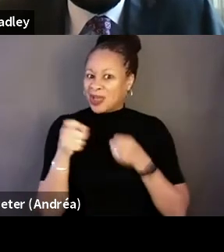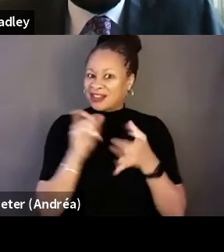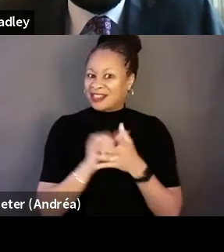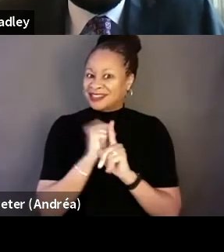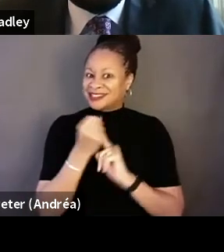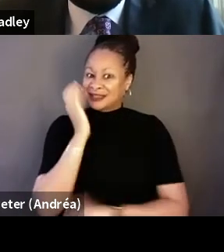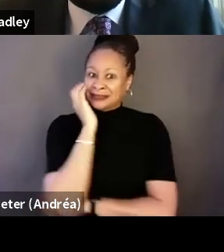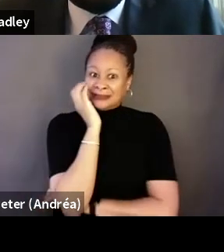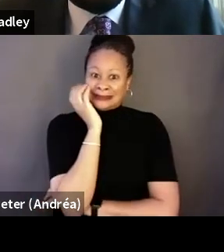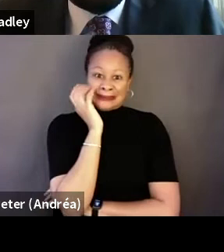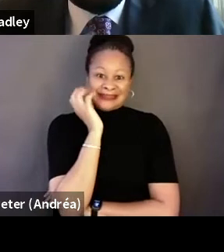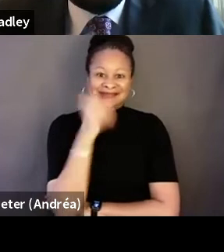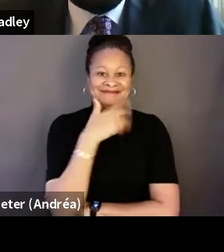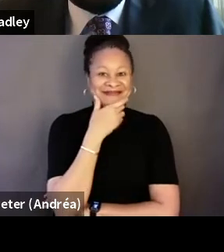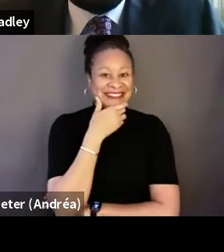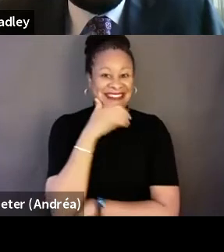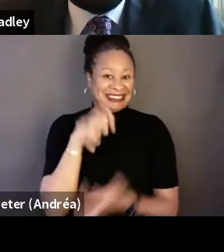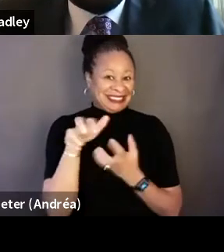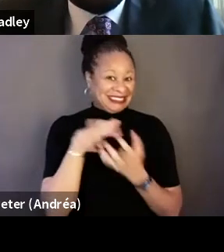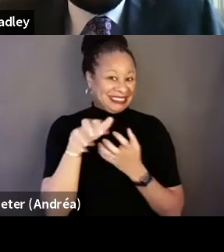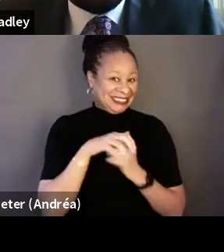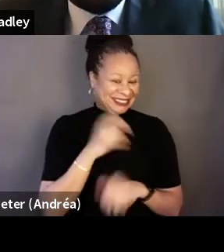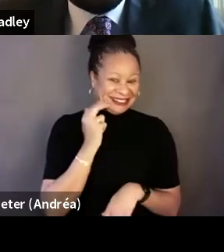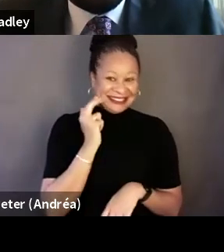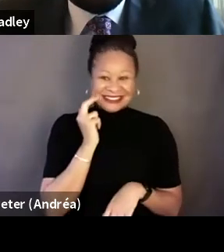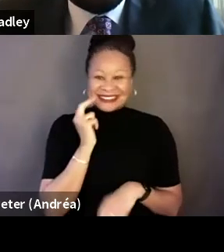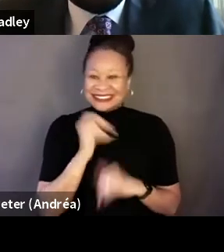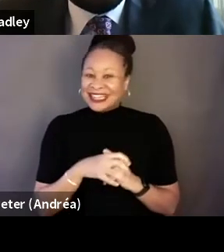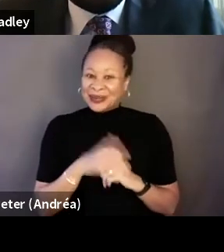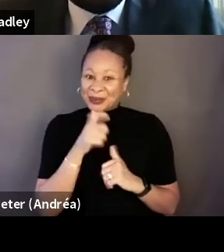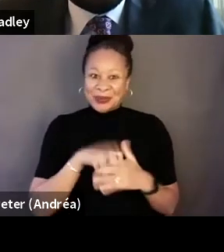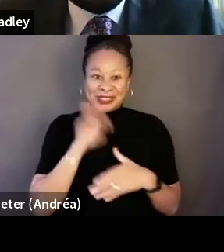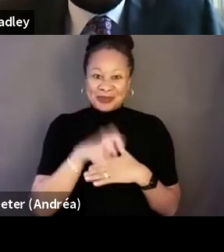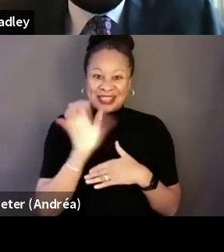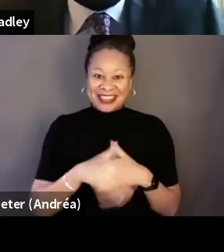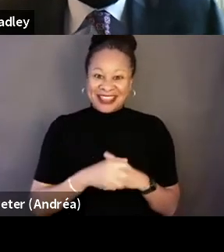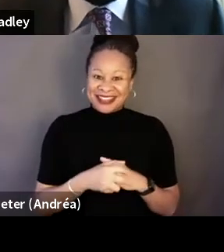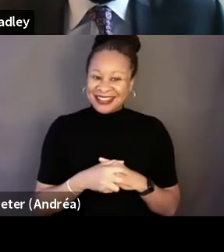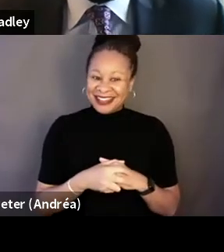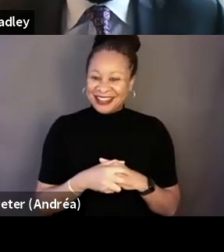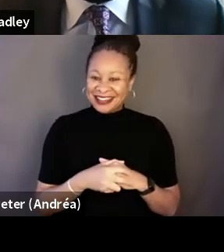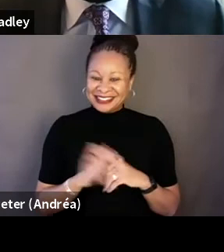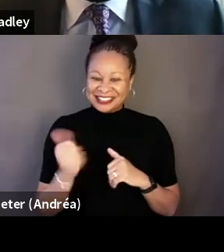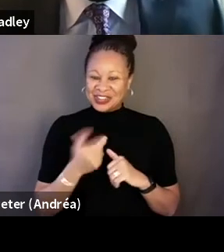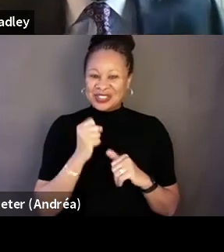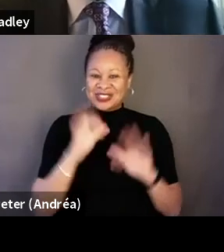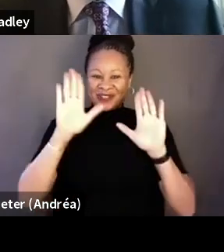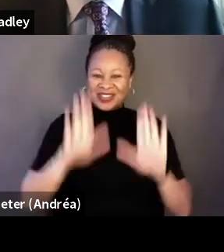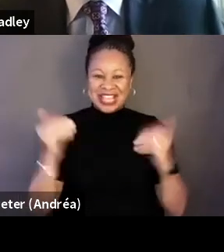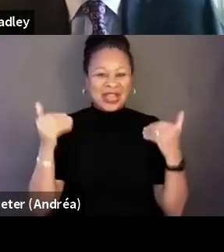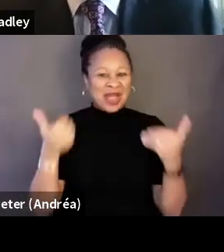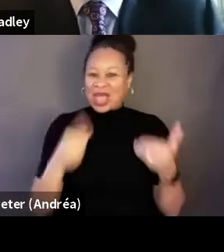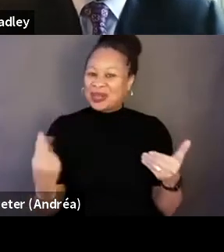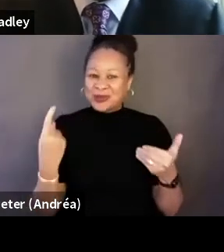Who wants to take it first? Oh, who should jump in? Who should jump in? You all are so fantastic. Go ahead. Anybody